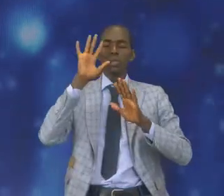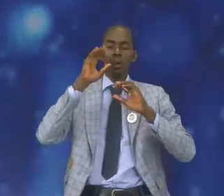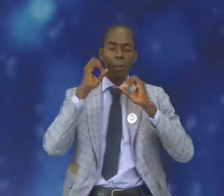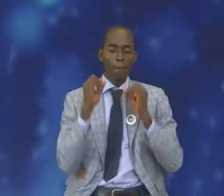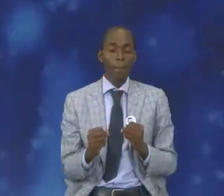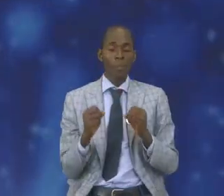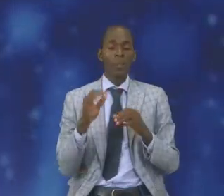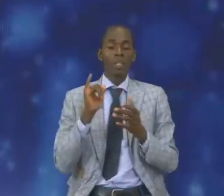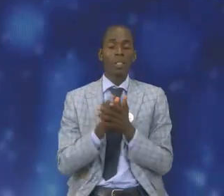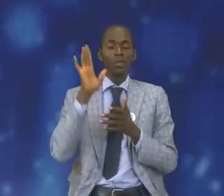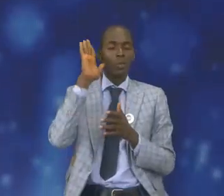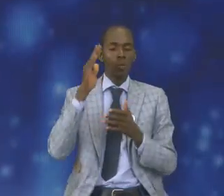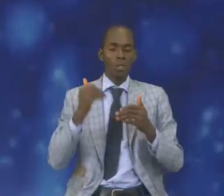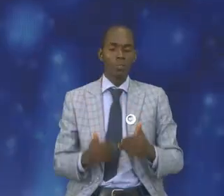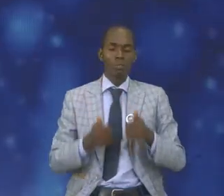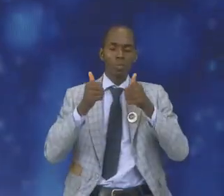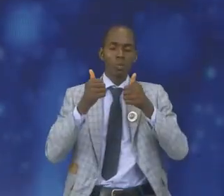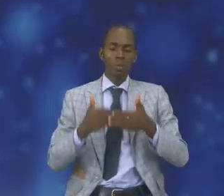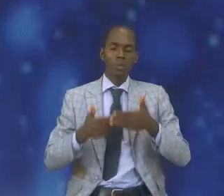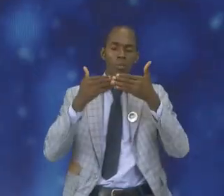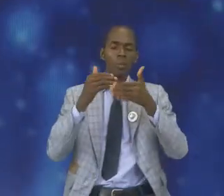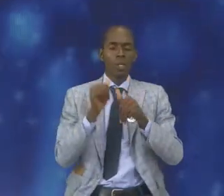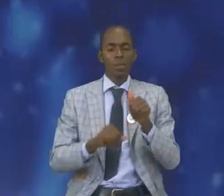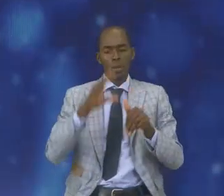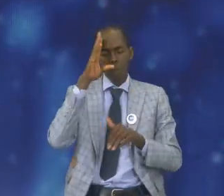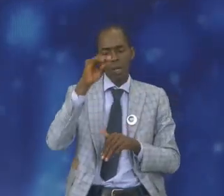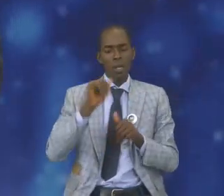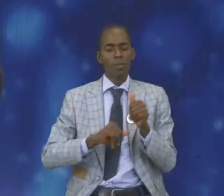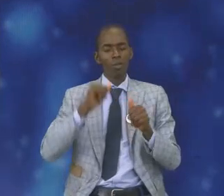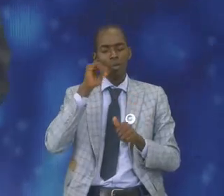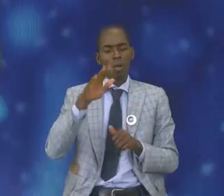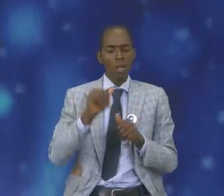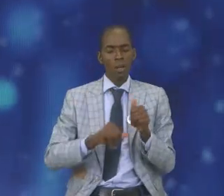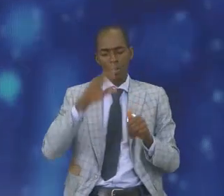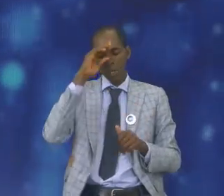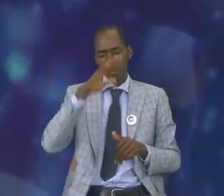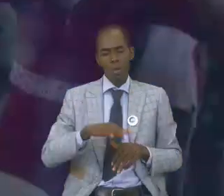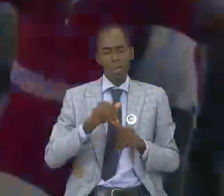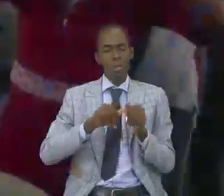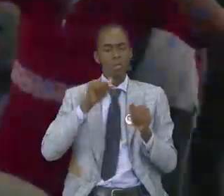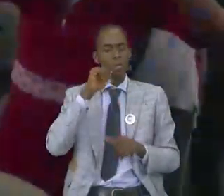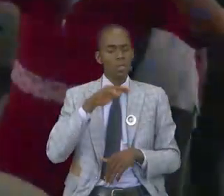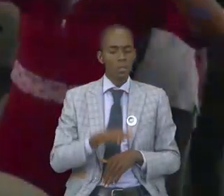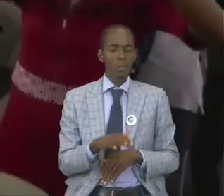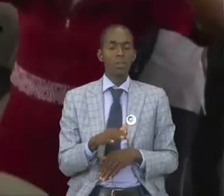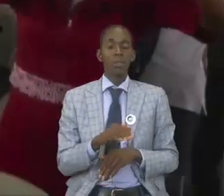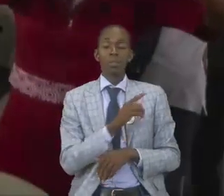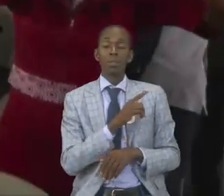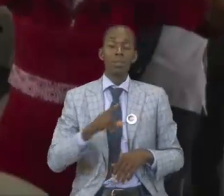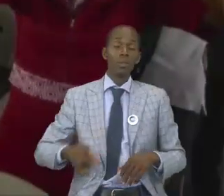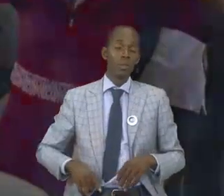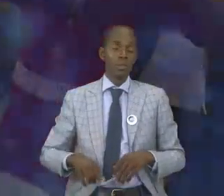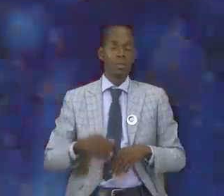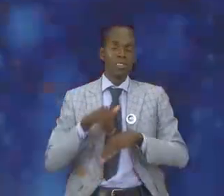will promote everyone, every man, every woman, every boy, every girl. Lord, send